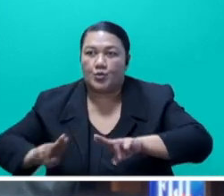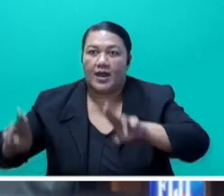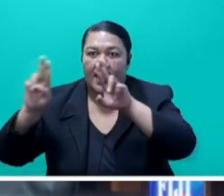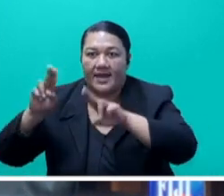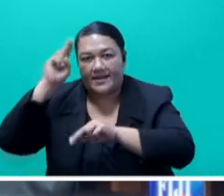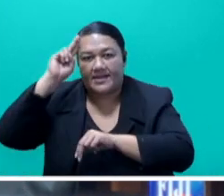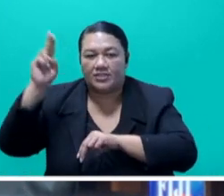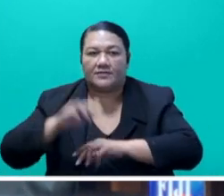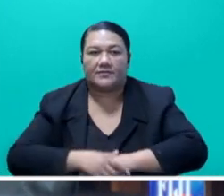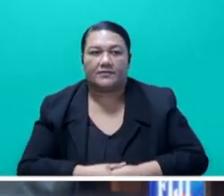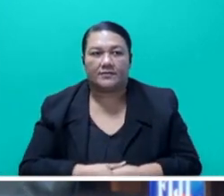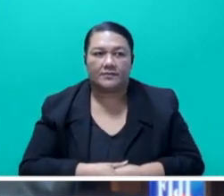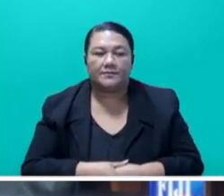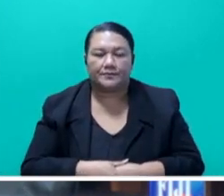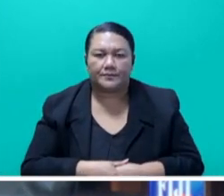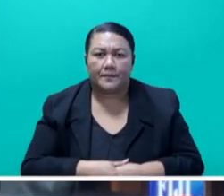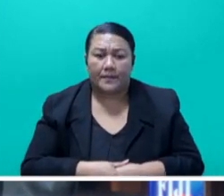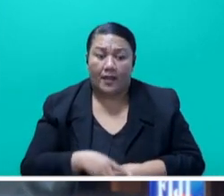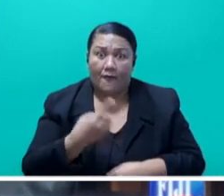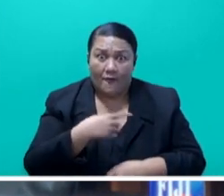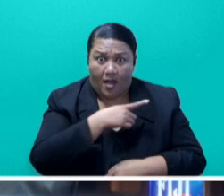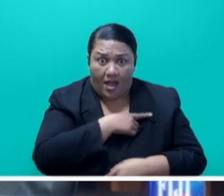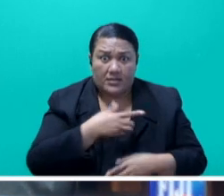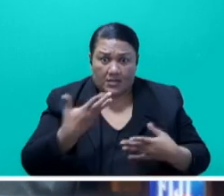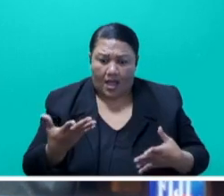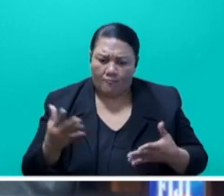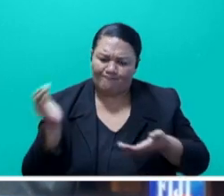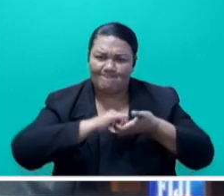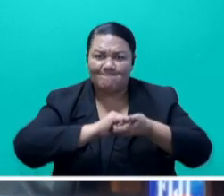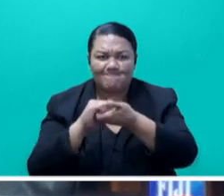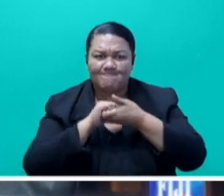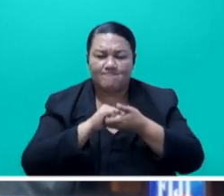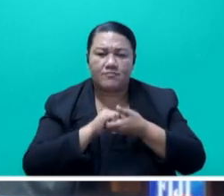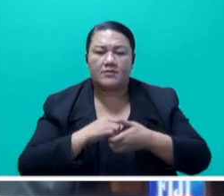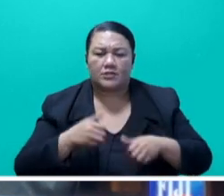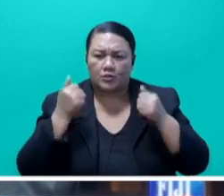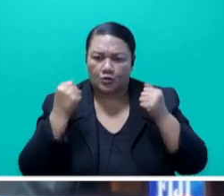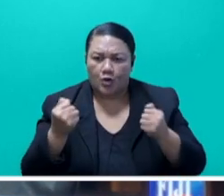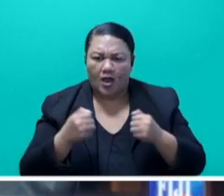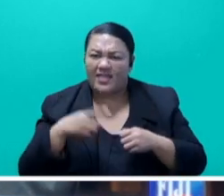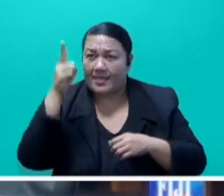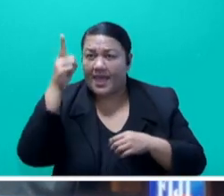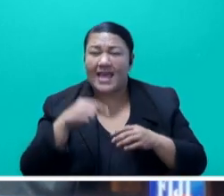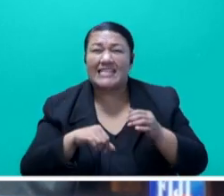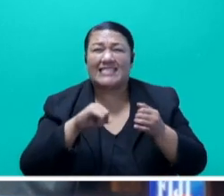of the missions, we still have forces now in Andof in Syria,